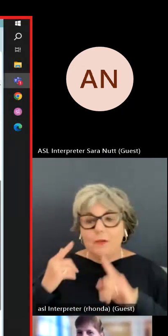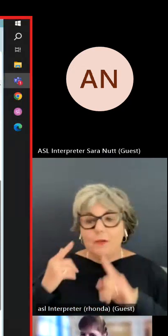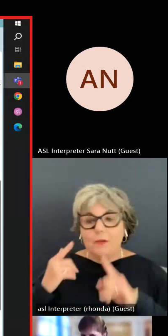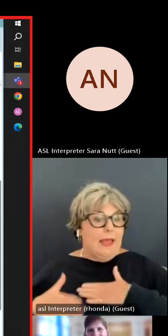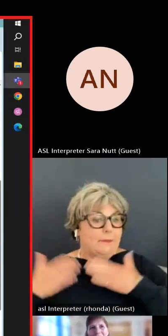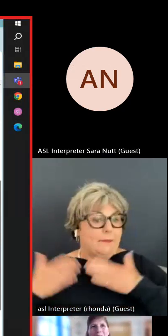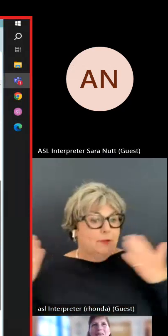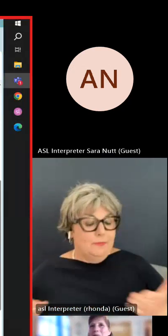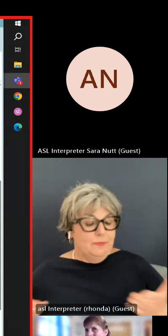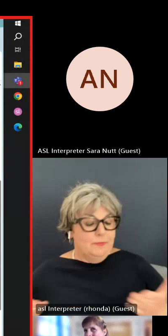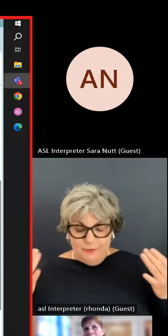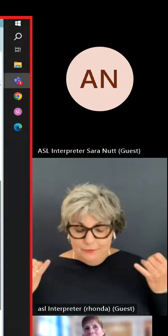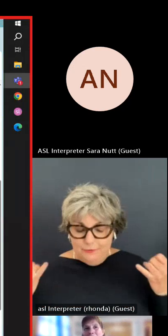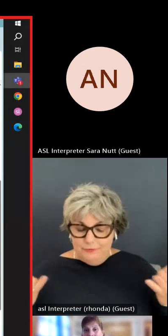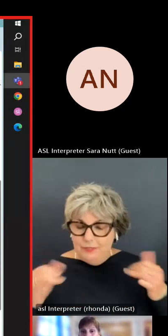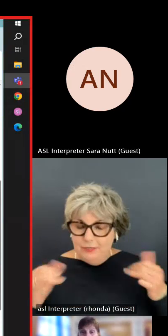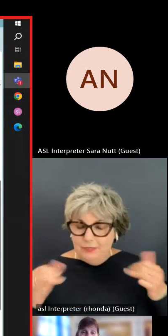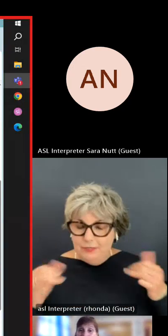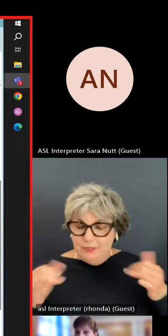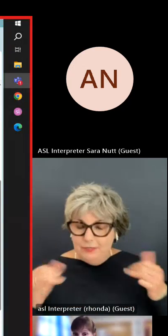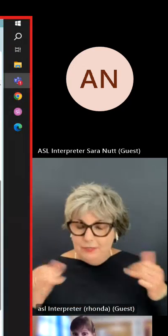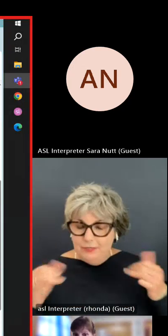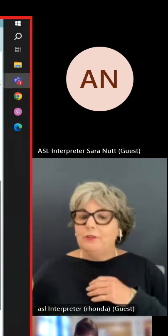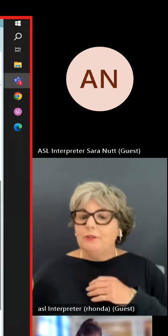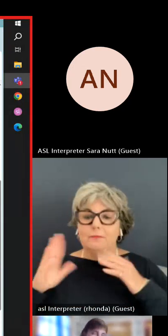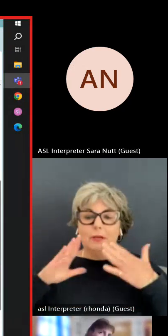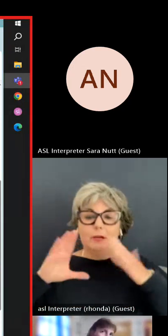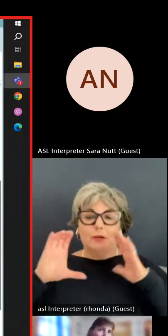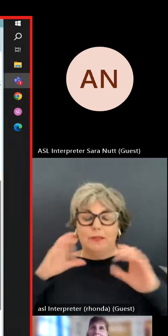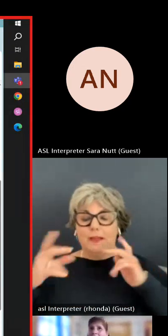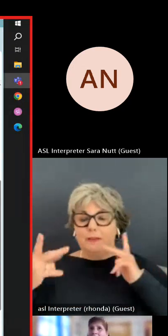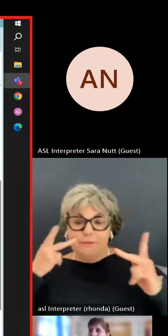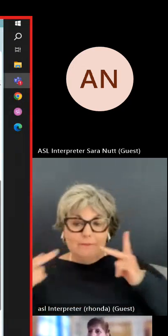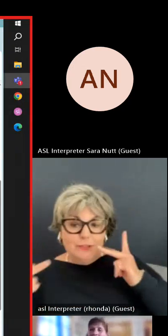here today to talk with you about communicating visually.